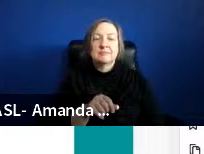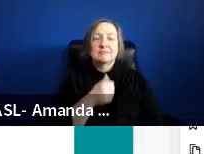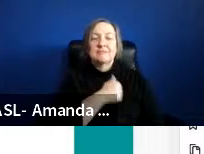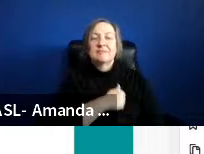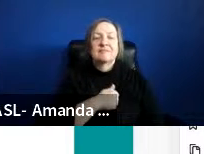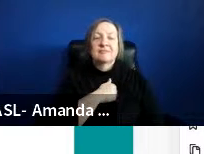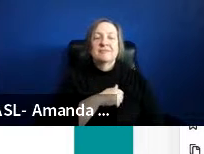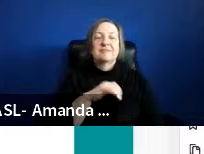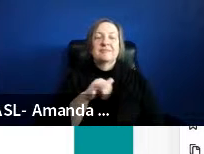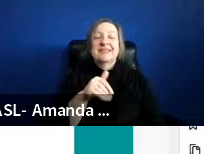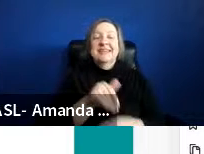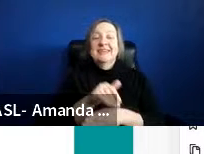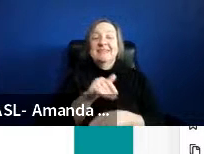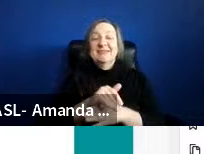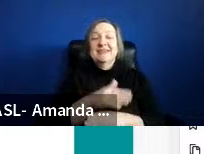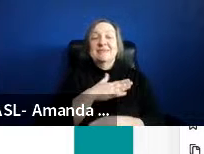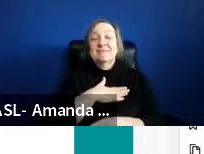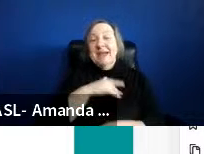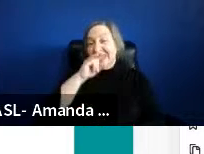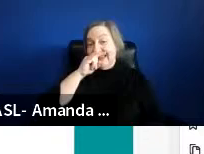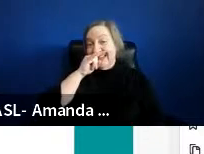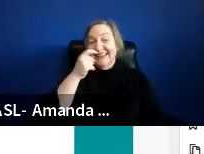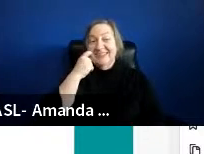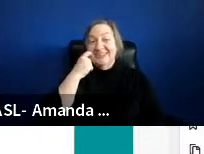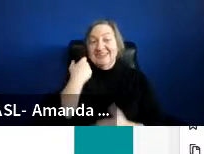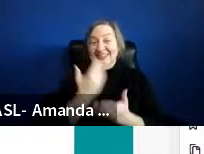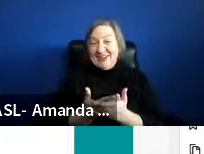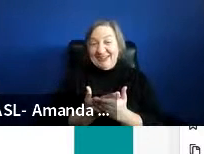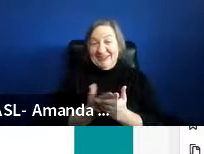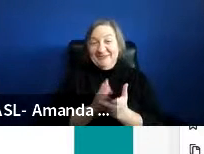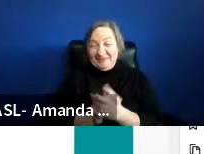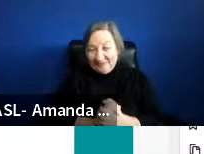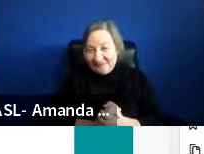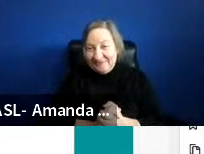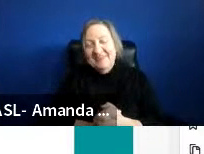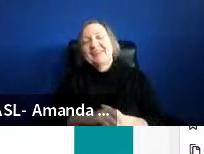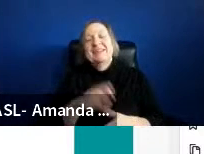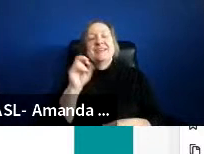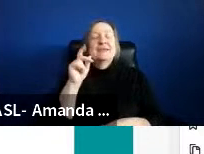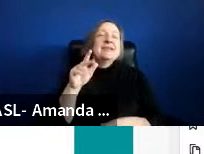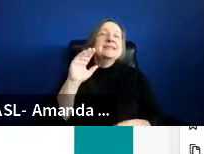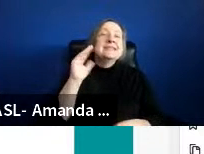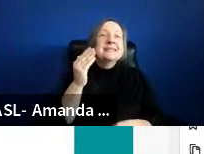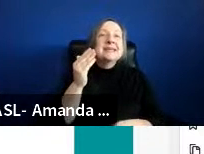Sorry, it's the evening and my kid just came in.